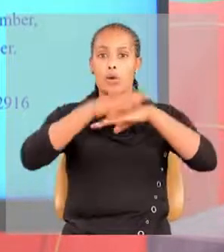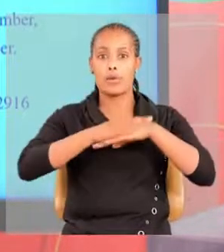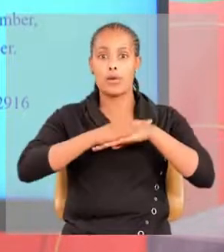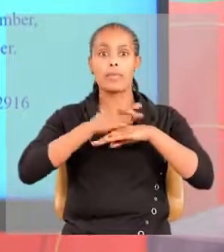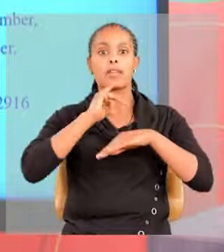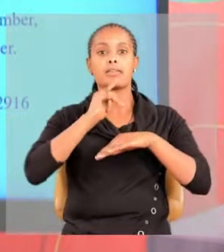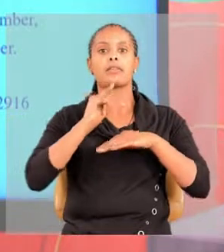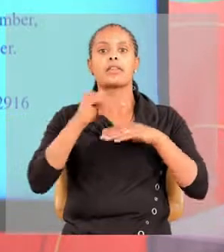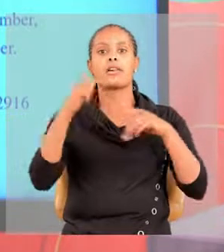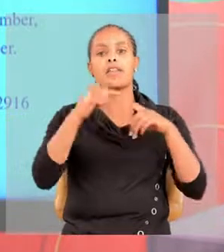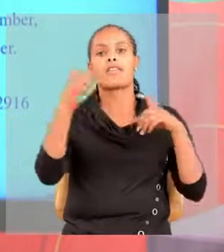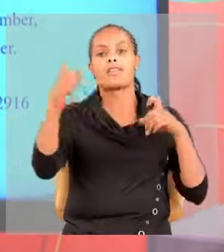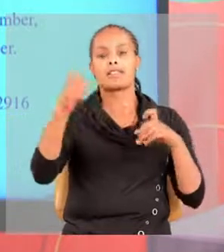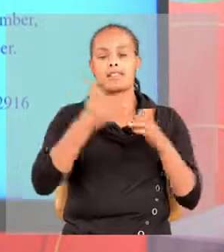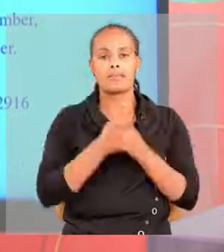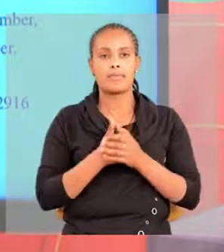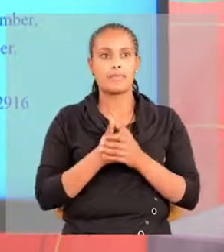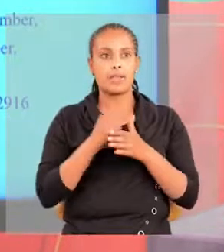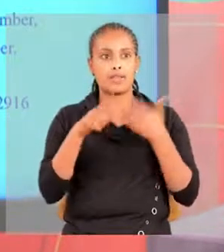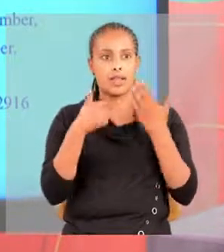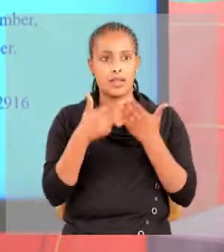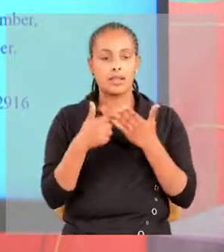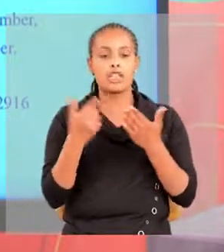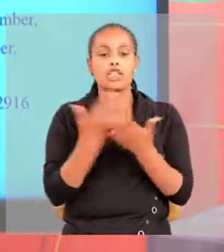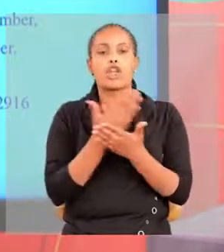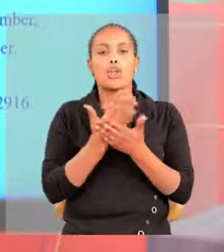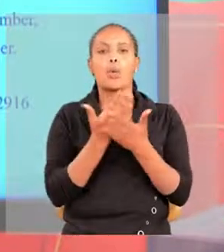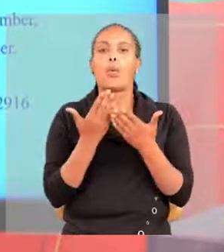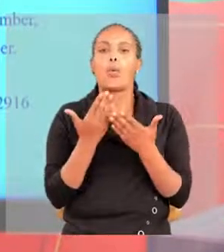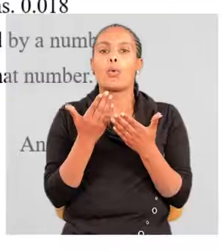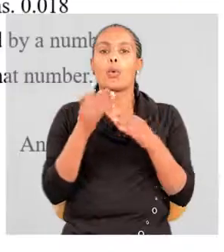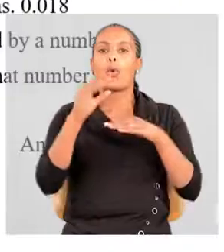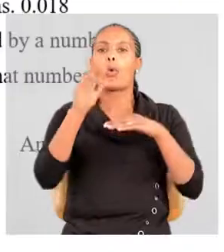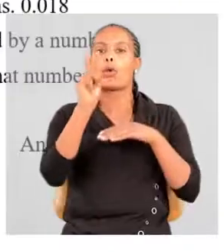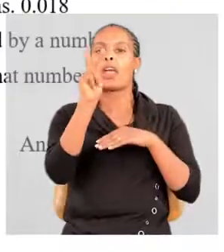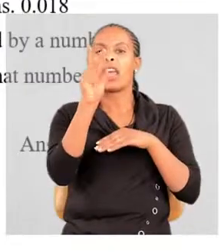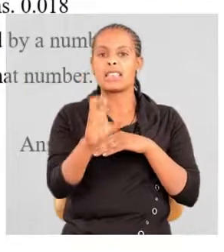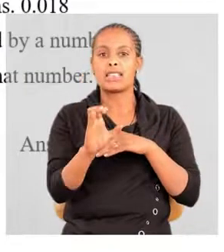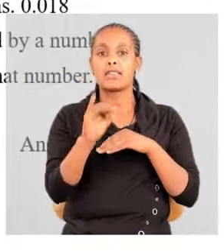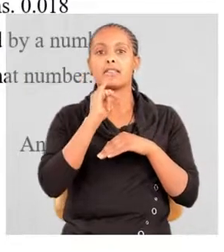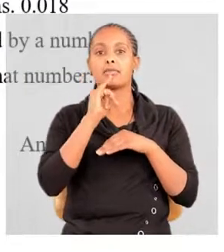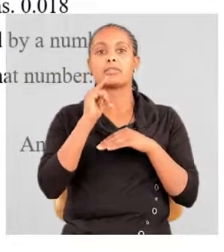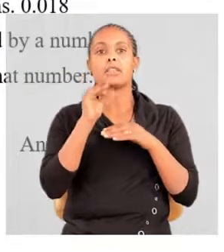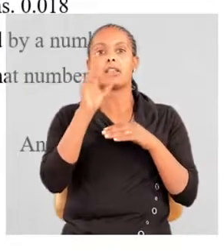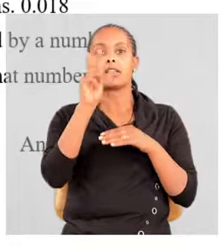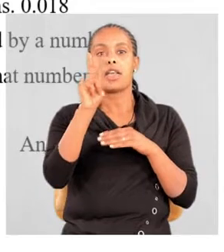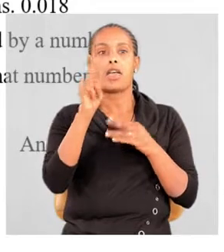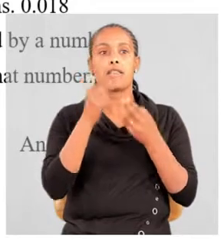is reversed, then the new equilibrium constant K prime C